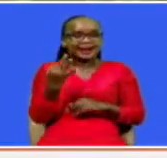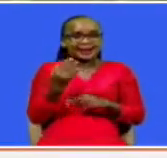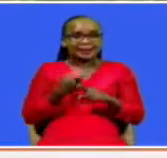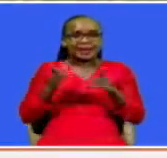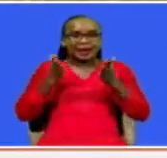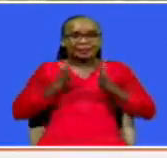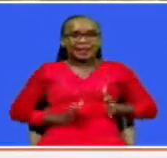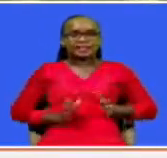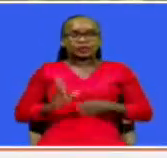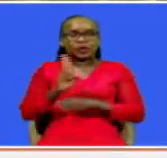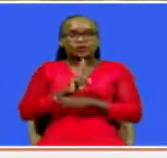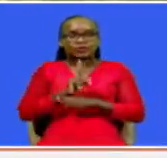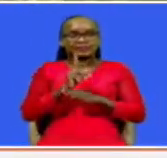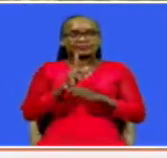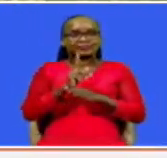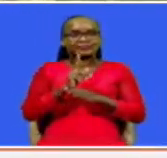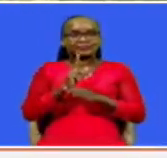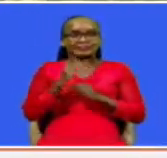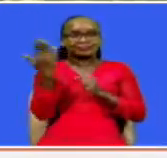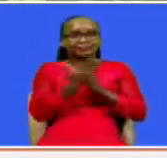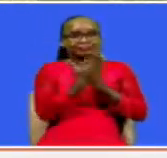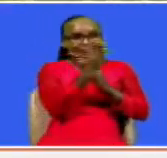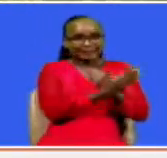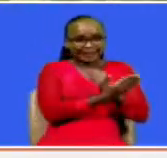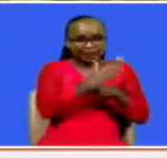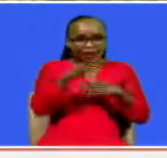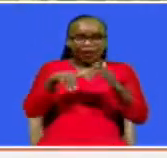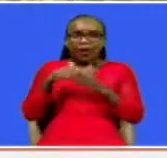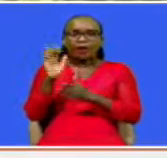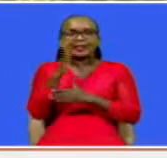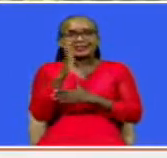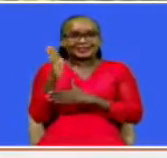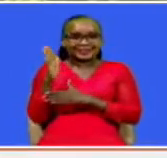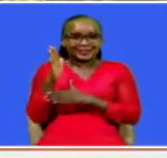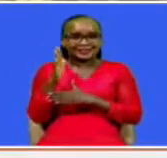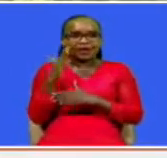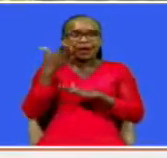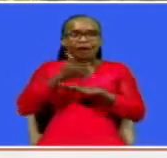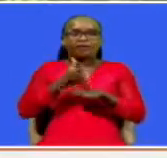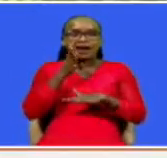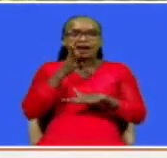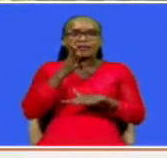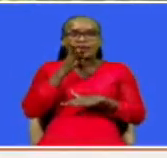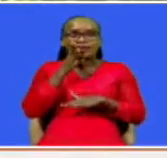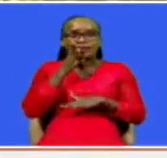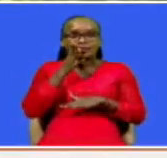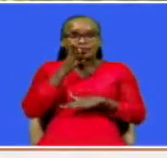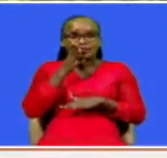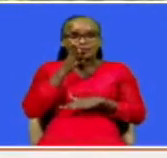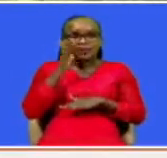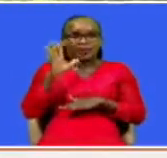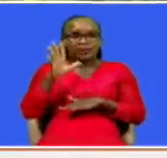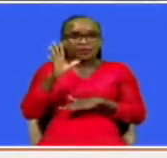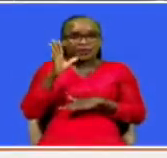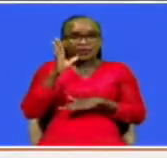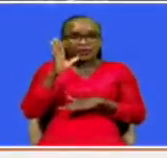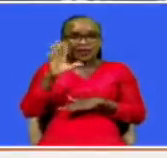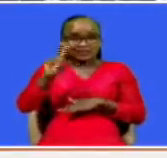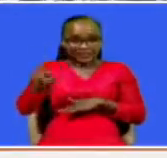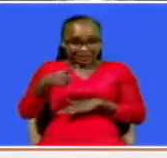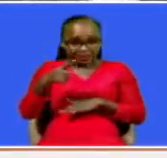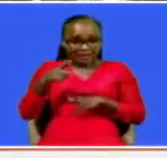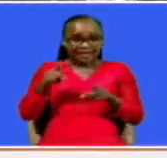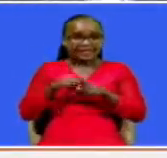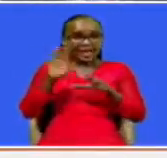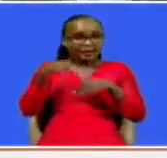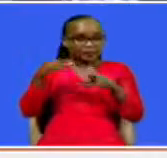mtu ametumia amefyeka indigenous trees over 5000 hapo ndio afenzi hiyo shamba yake.